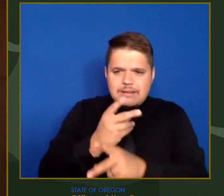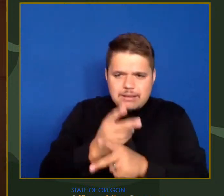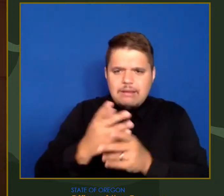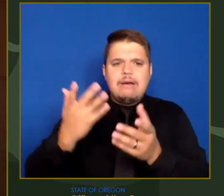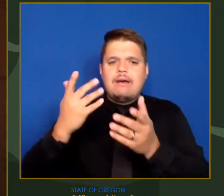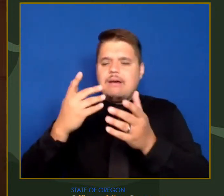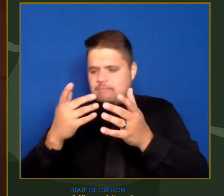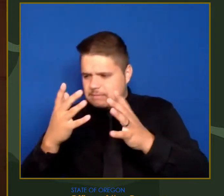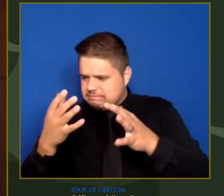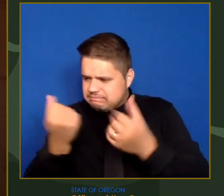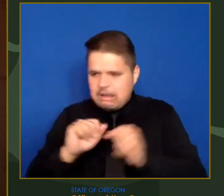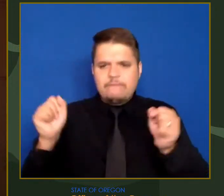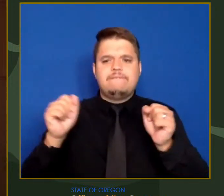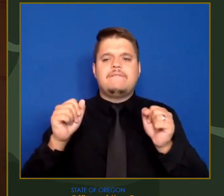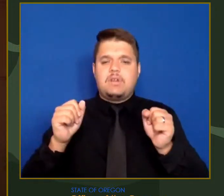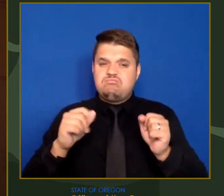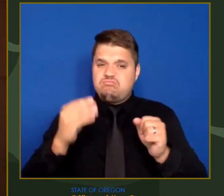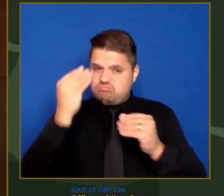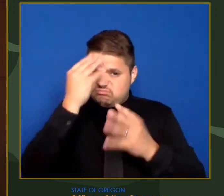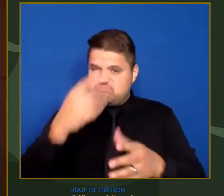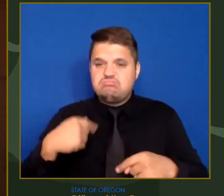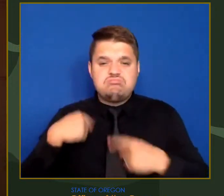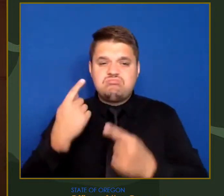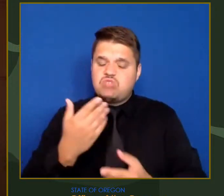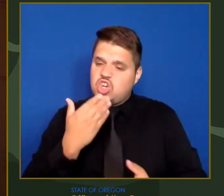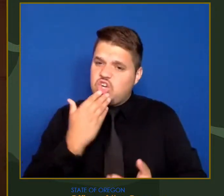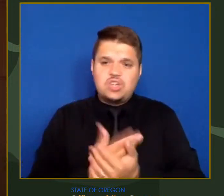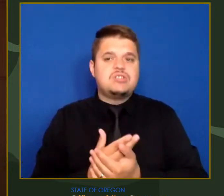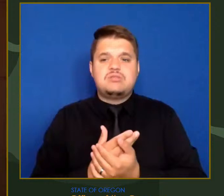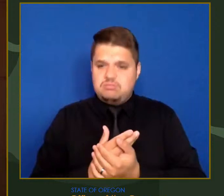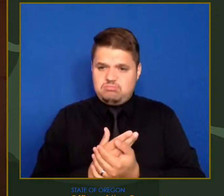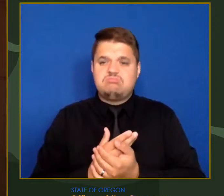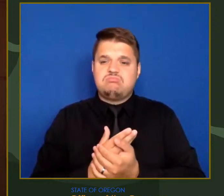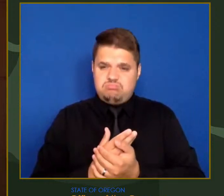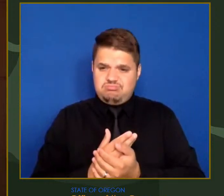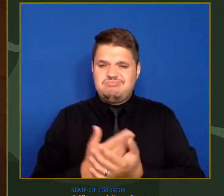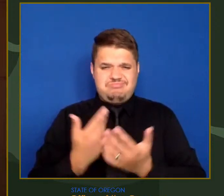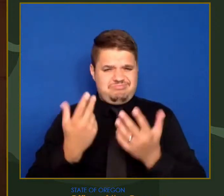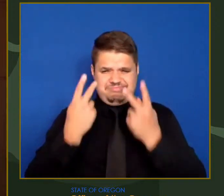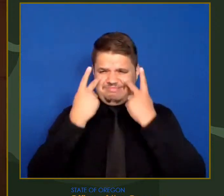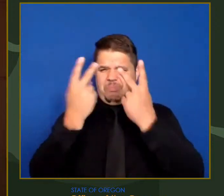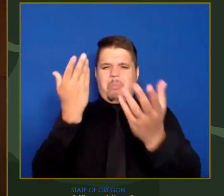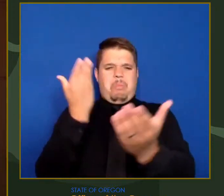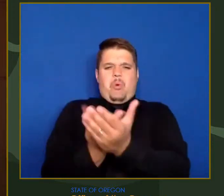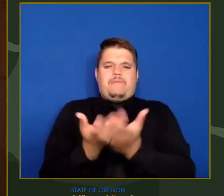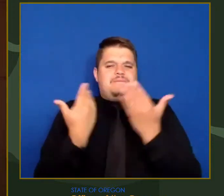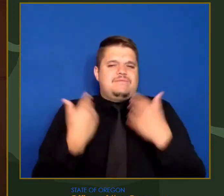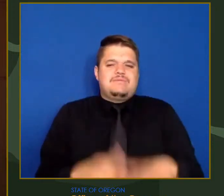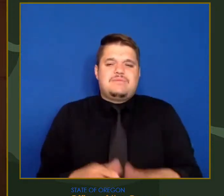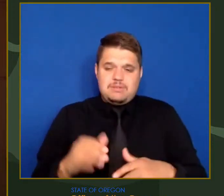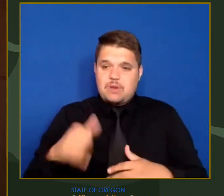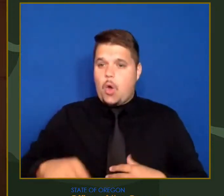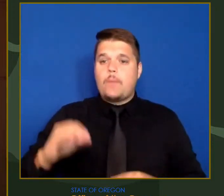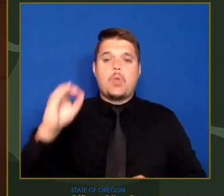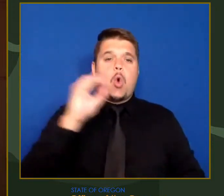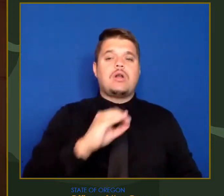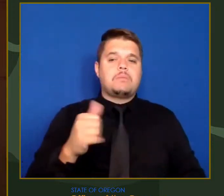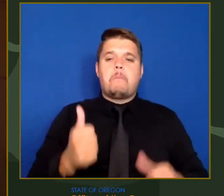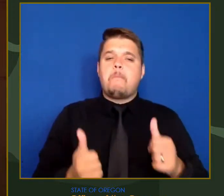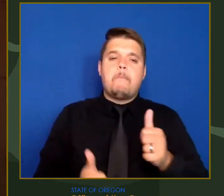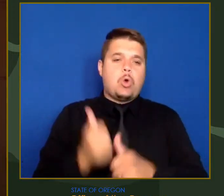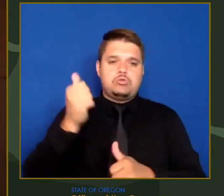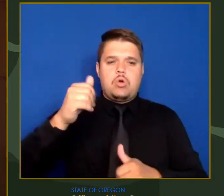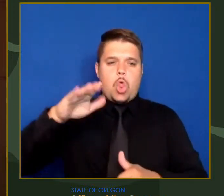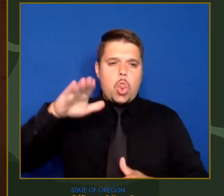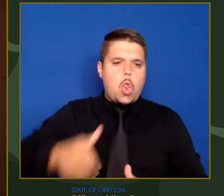Oregon continues to have, throughout the pandemic, one of the lowest infection rates and one of the lowest mortality rates in the